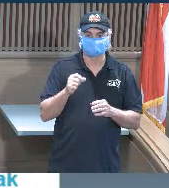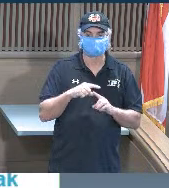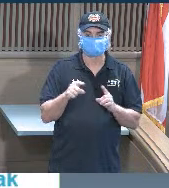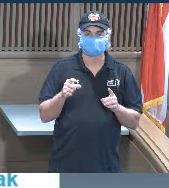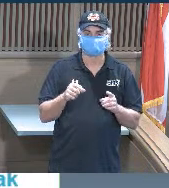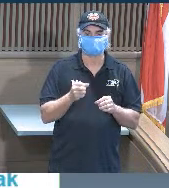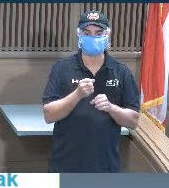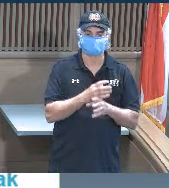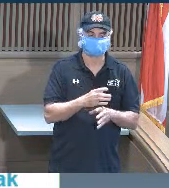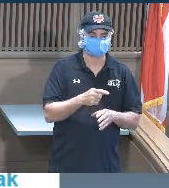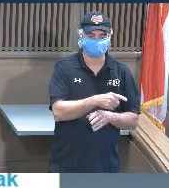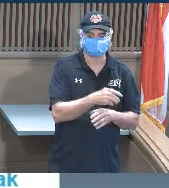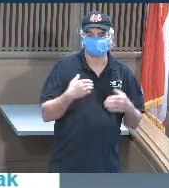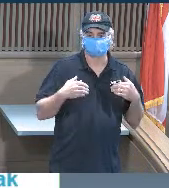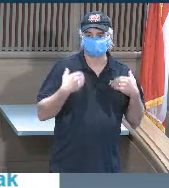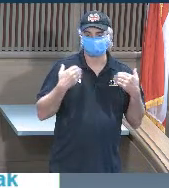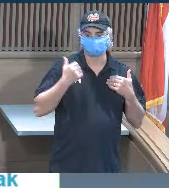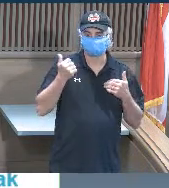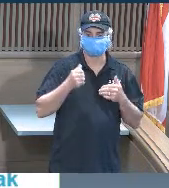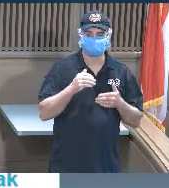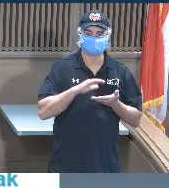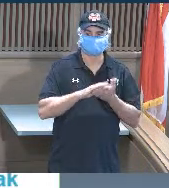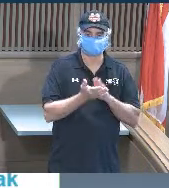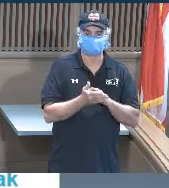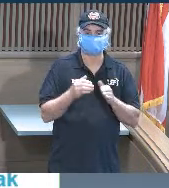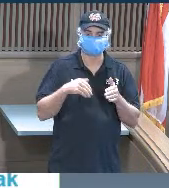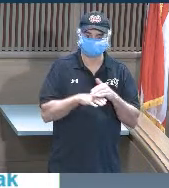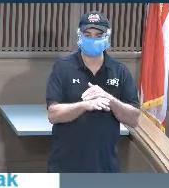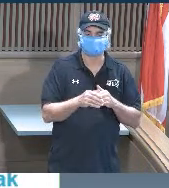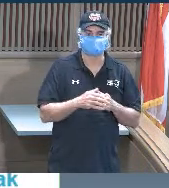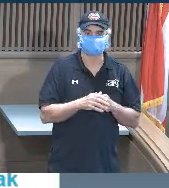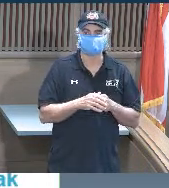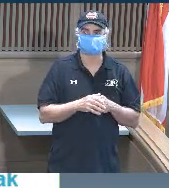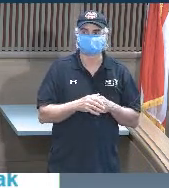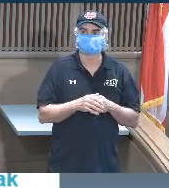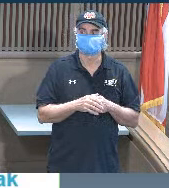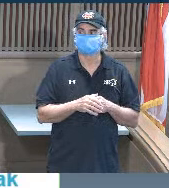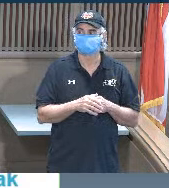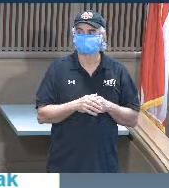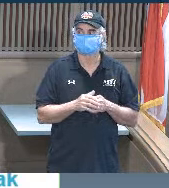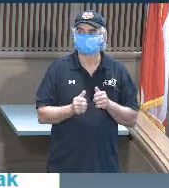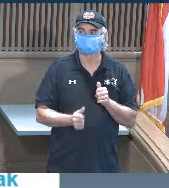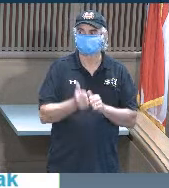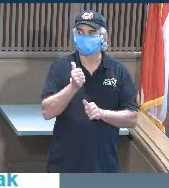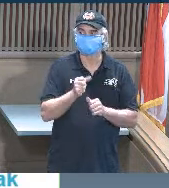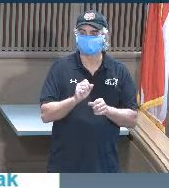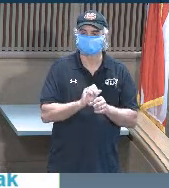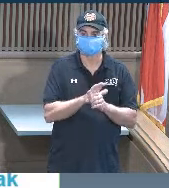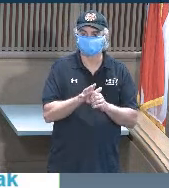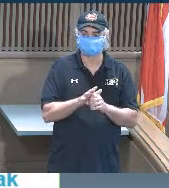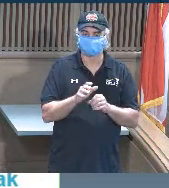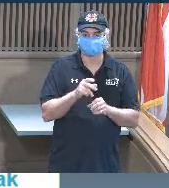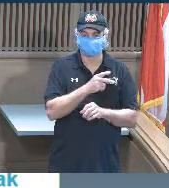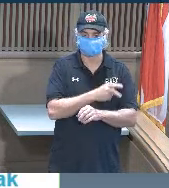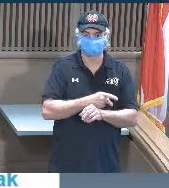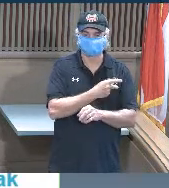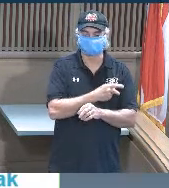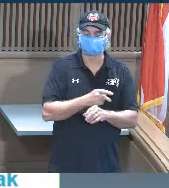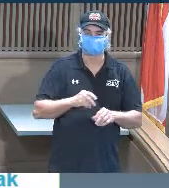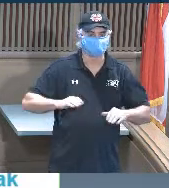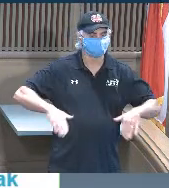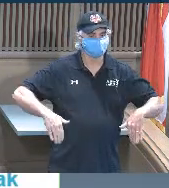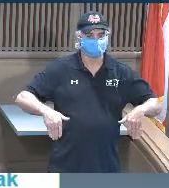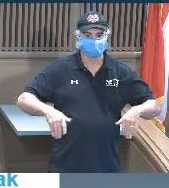admitted. The overwhelming majority of the patients that need to be admitted to the hospital for COVID are unvaccinated. Almost all